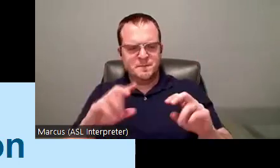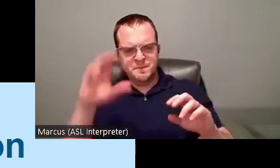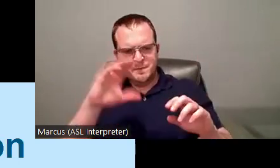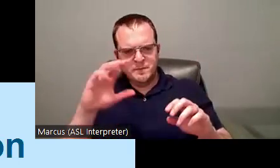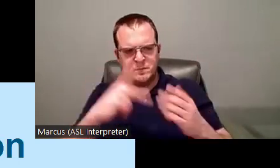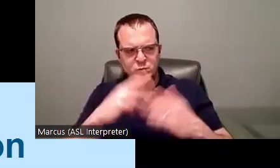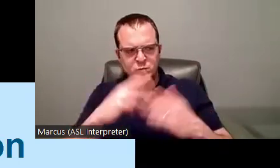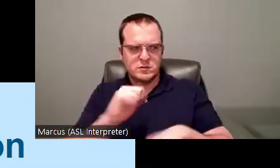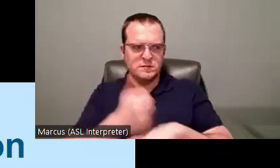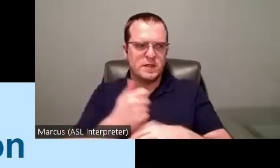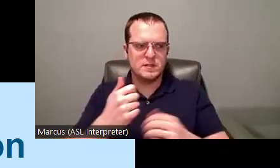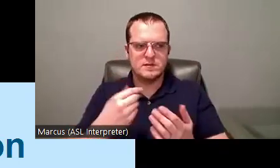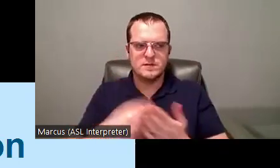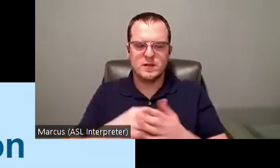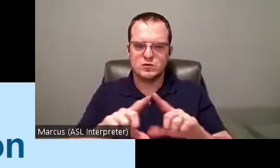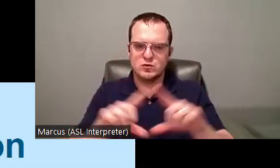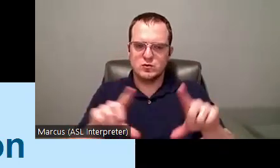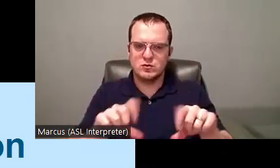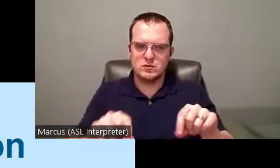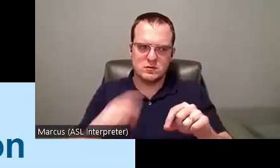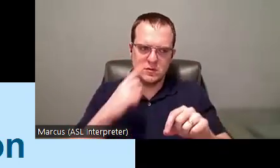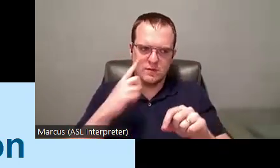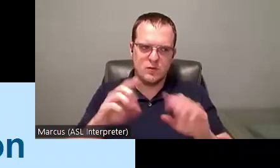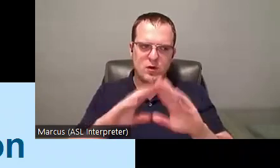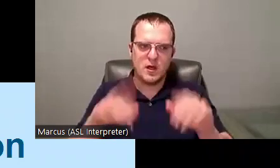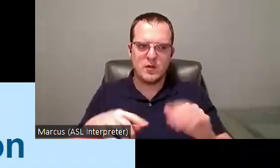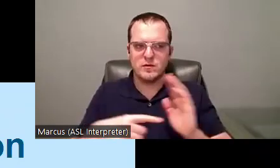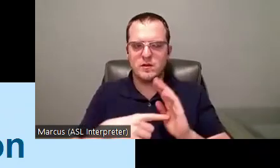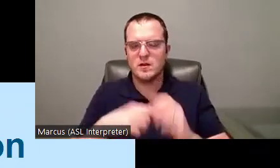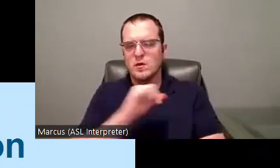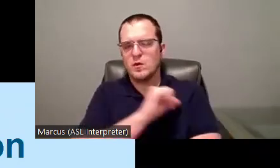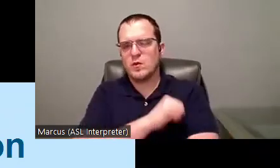vouchers, possibly apply for the Housing Authority's annual